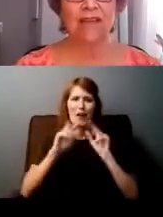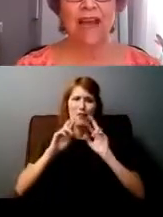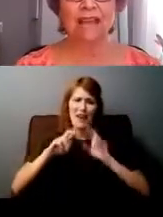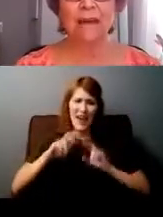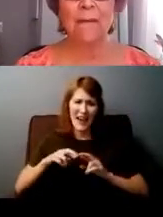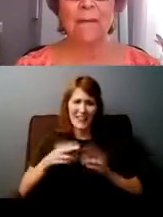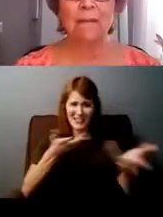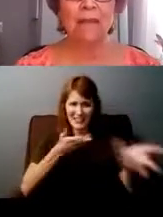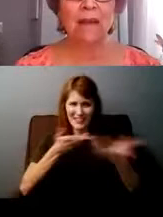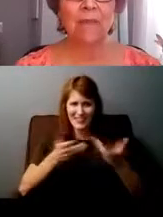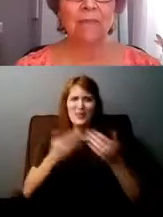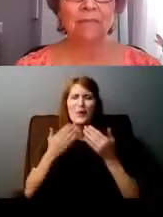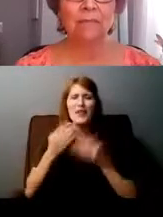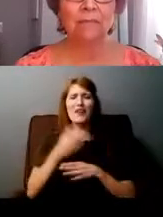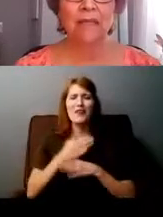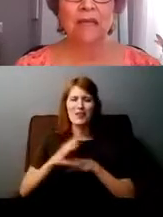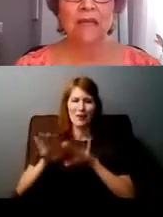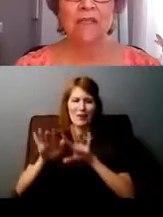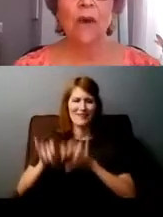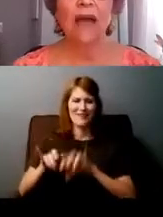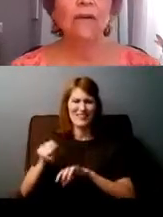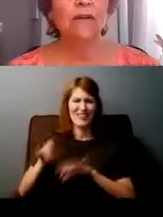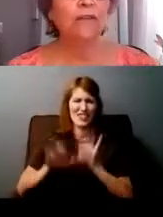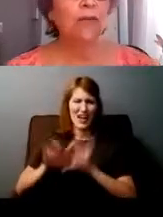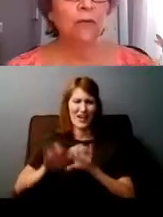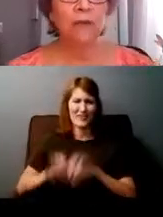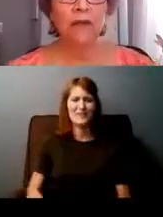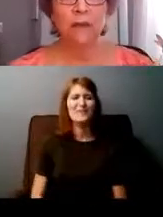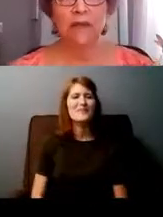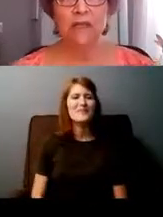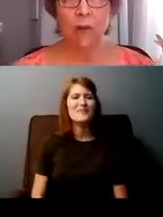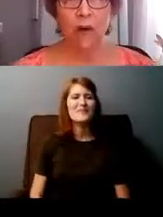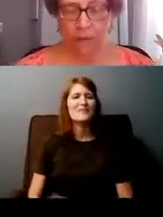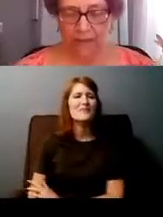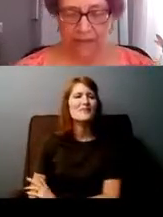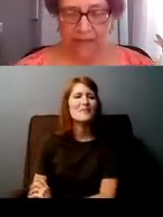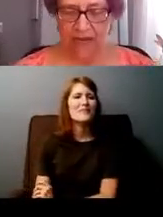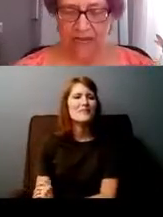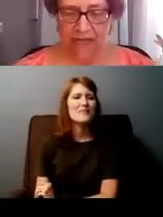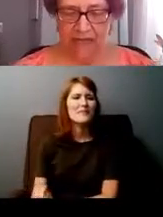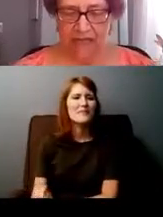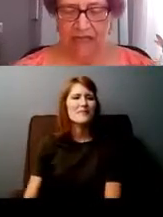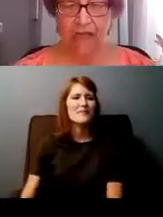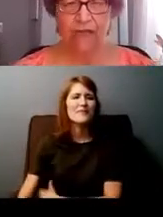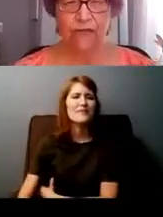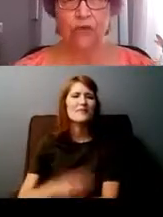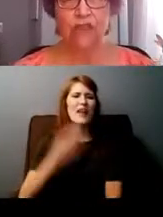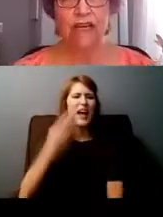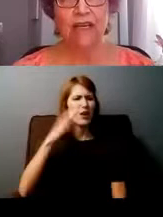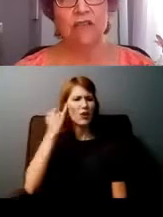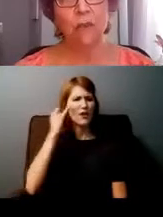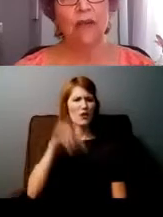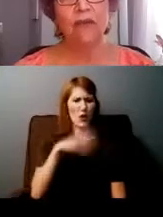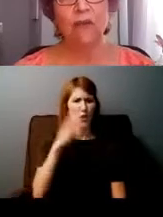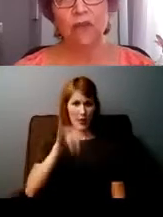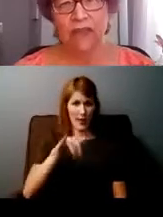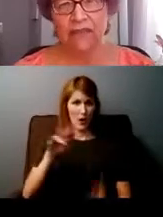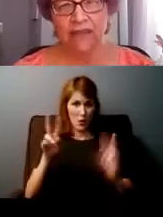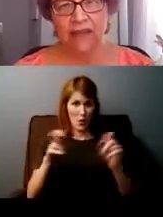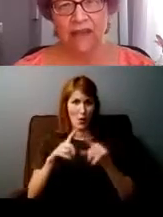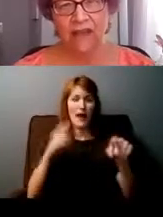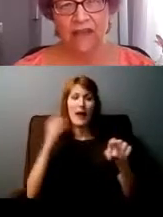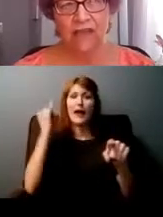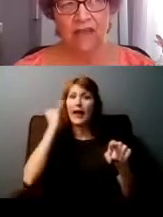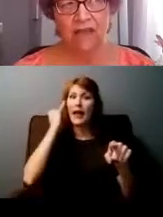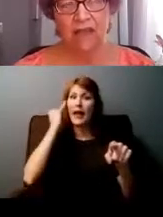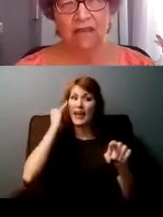in the chat. So I don't know if you're familiar with this quote, but this idea that if you change the way you look